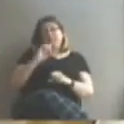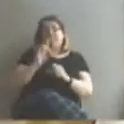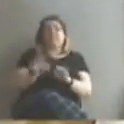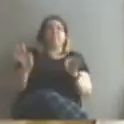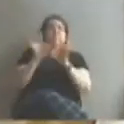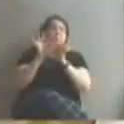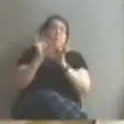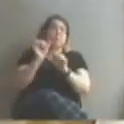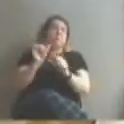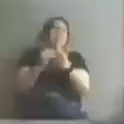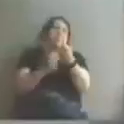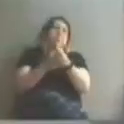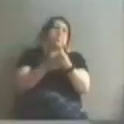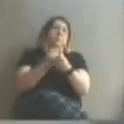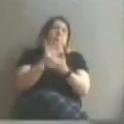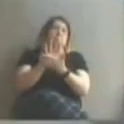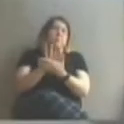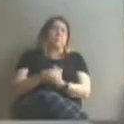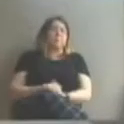schools.